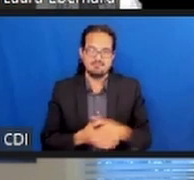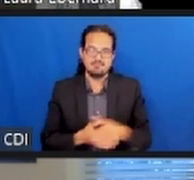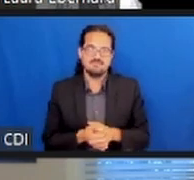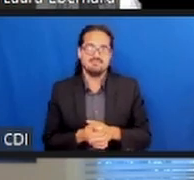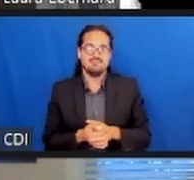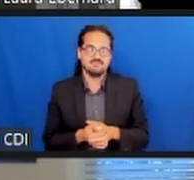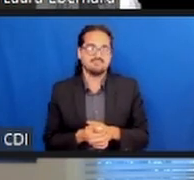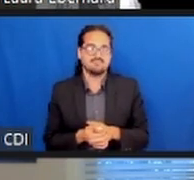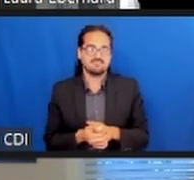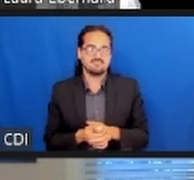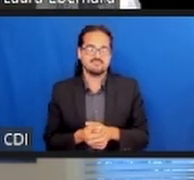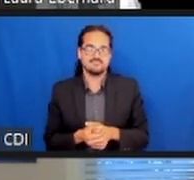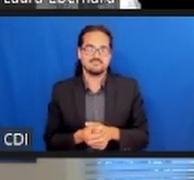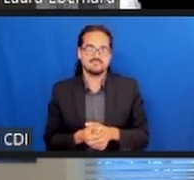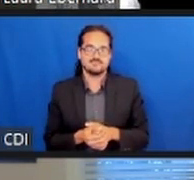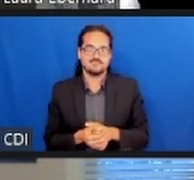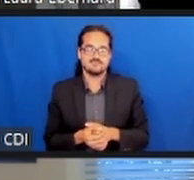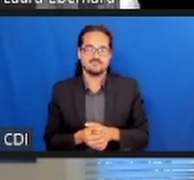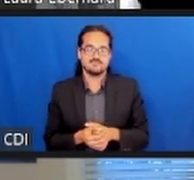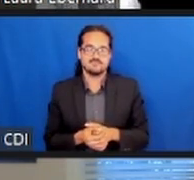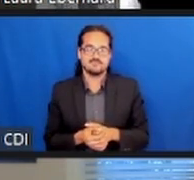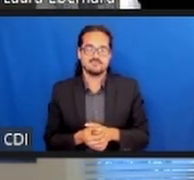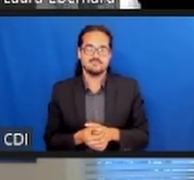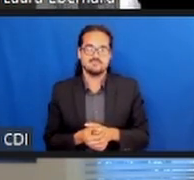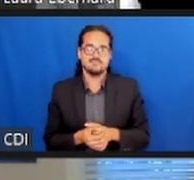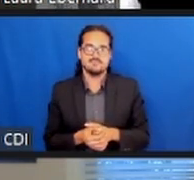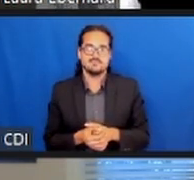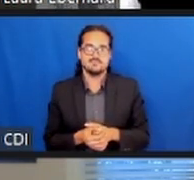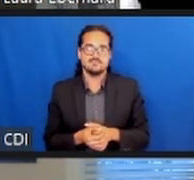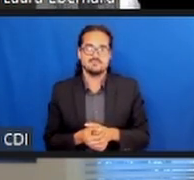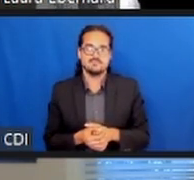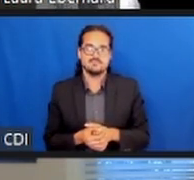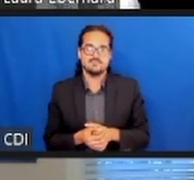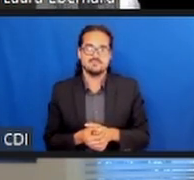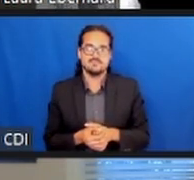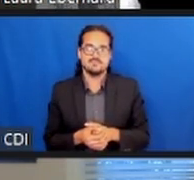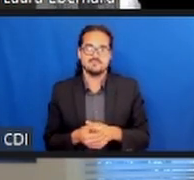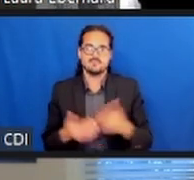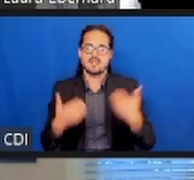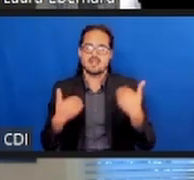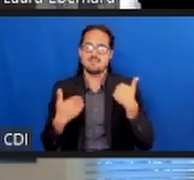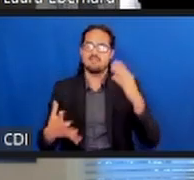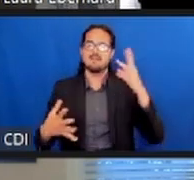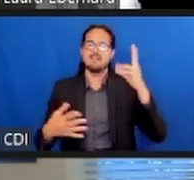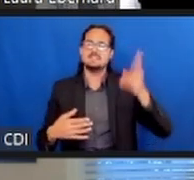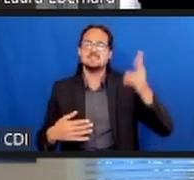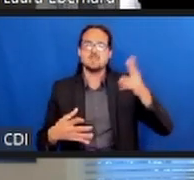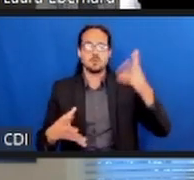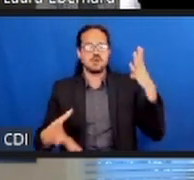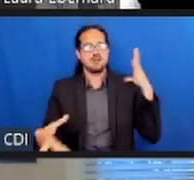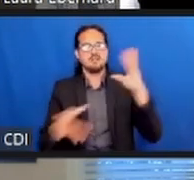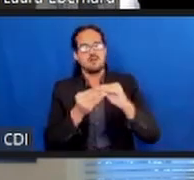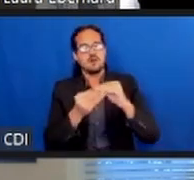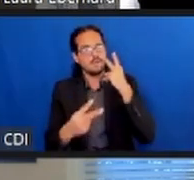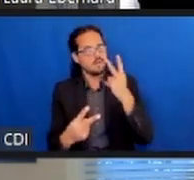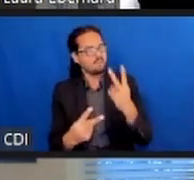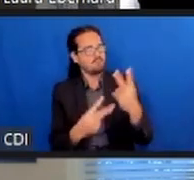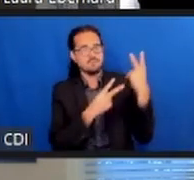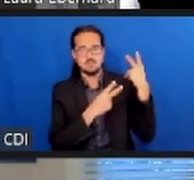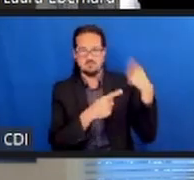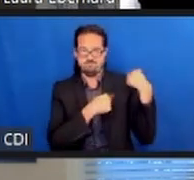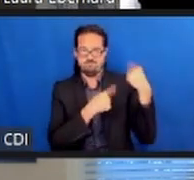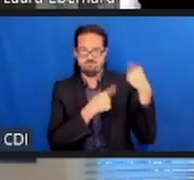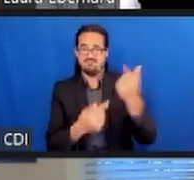So taking that historical view, I'm remembering, the very earliest days of our awareness of this